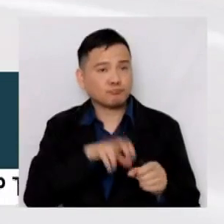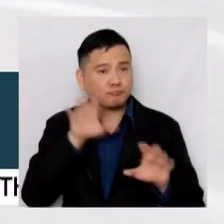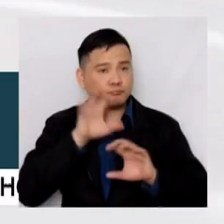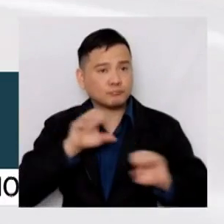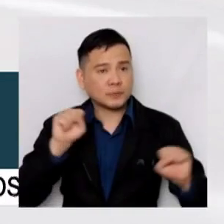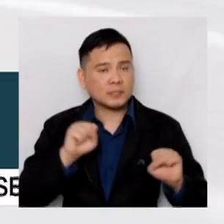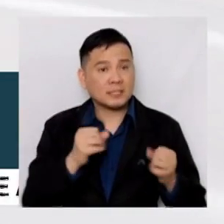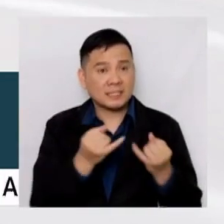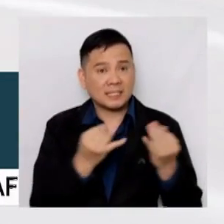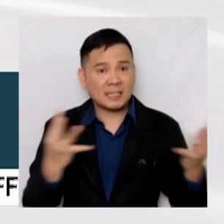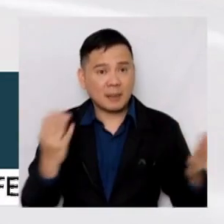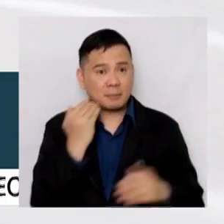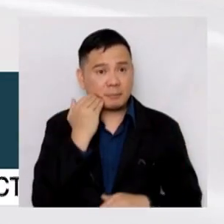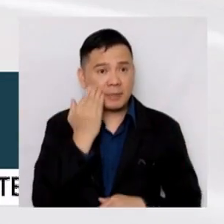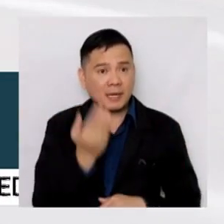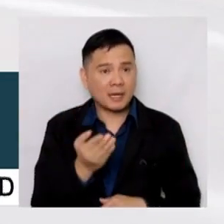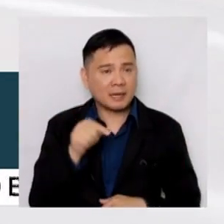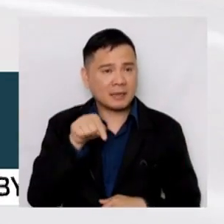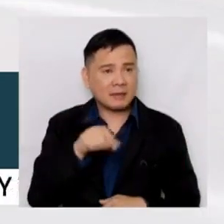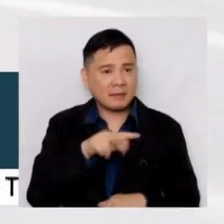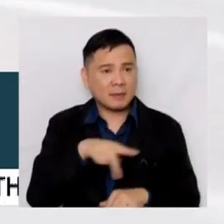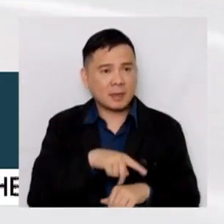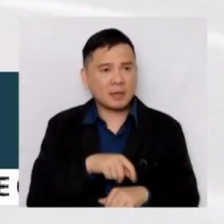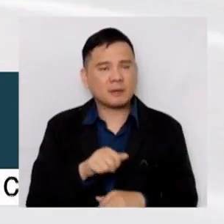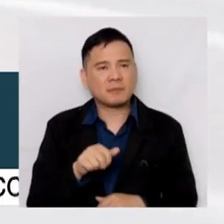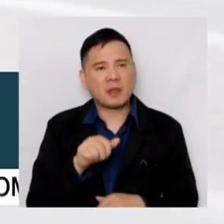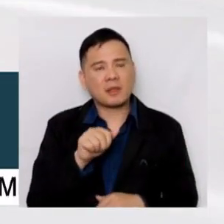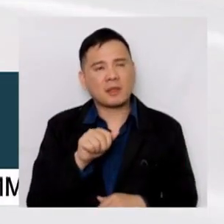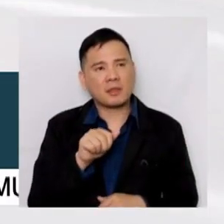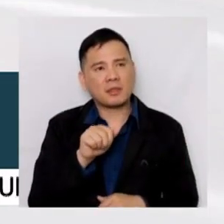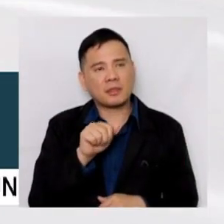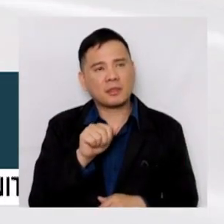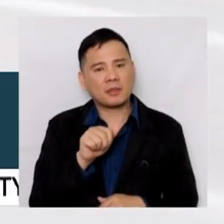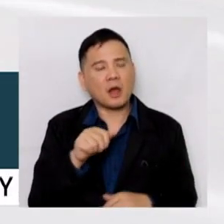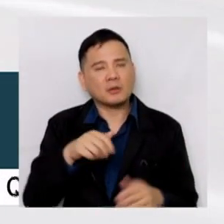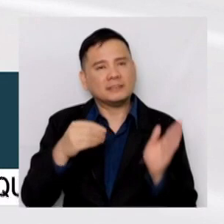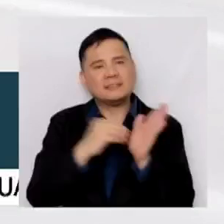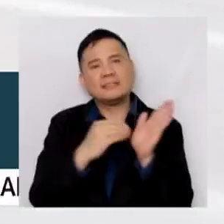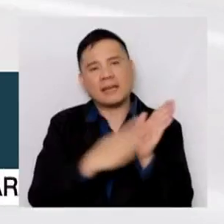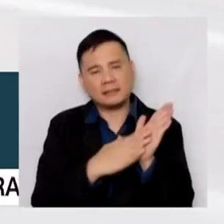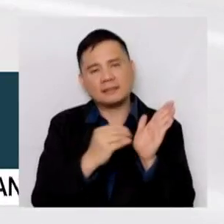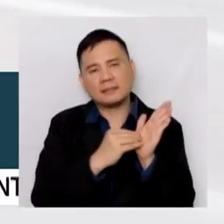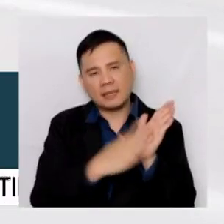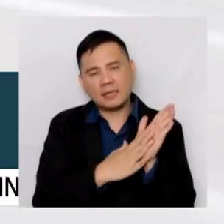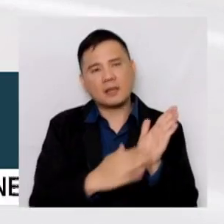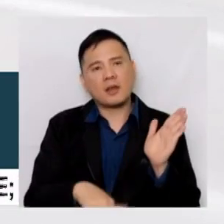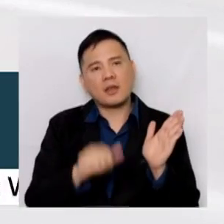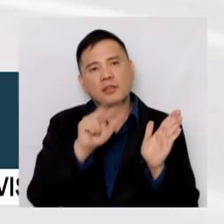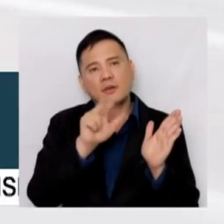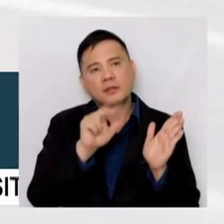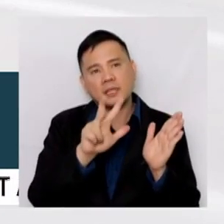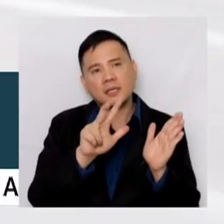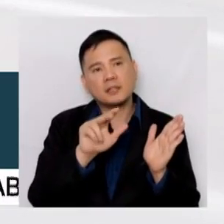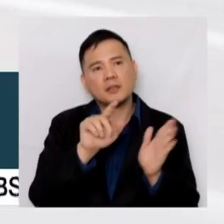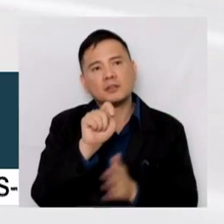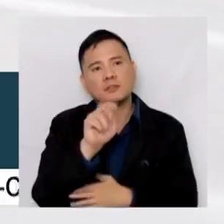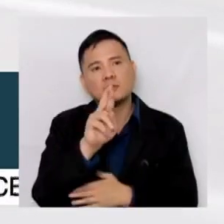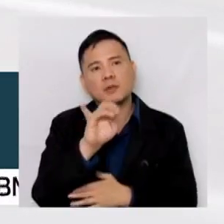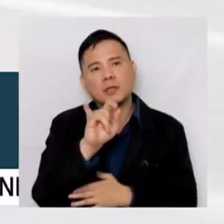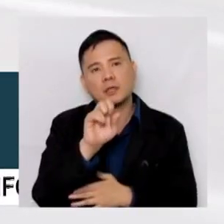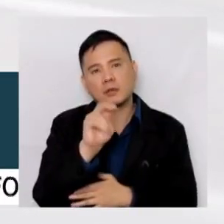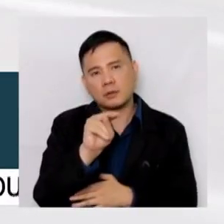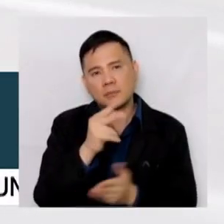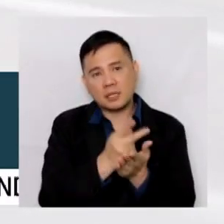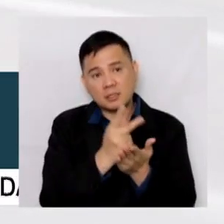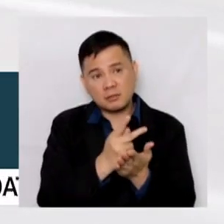will be at a little over 13 trillion pesos. Do you think the funds were used wisely, the